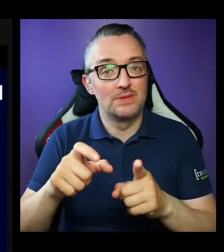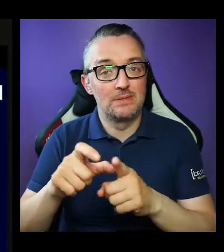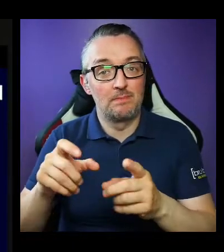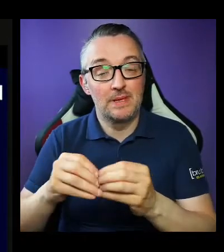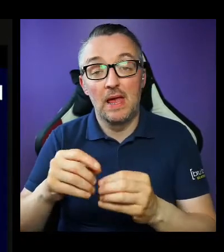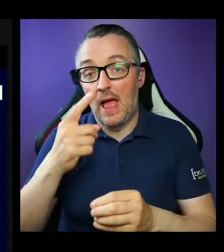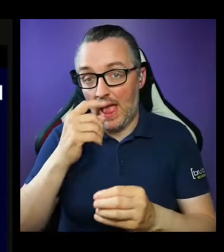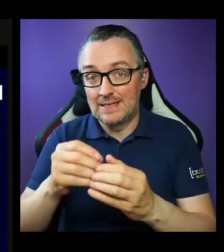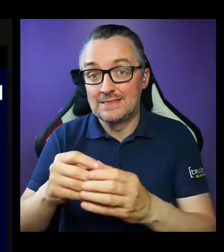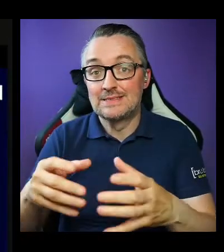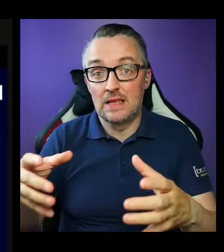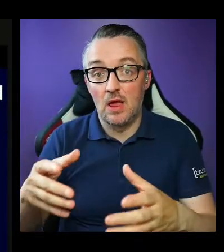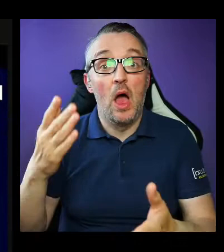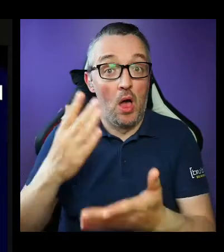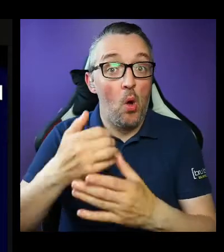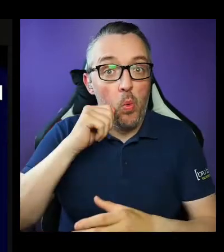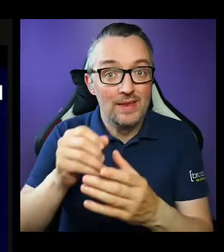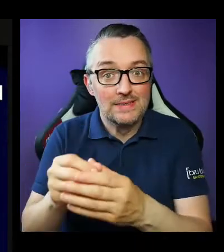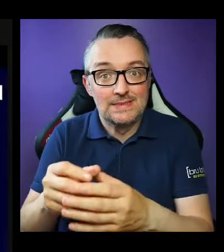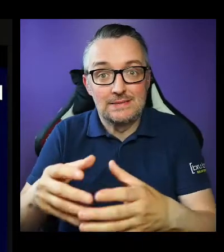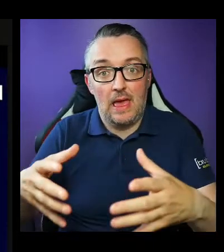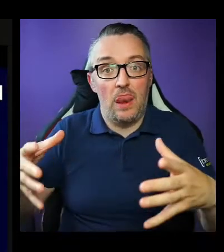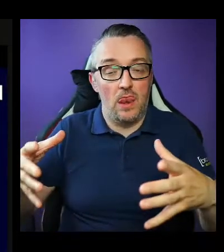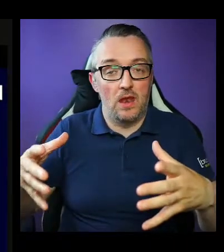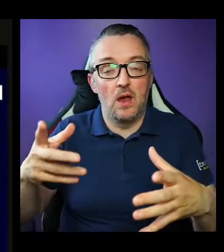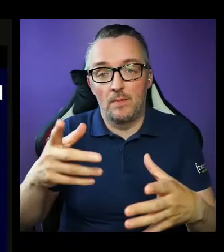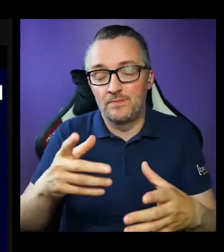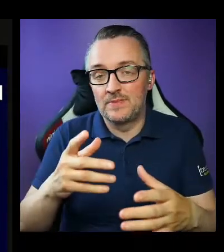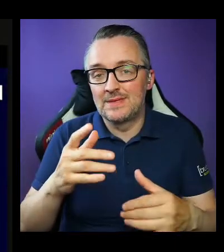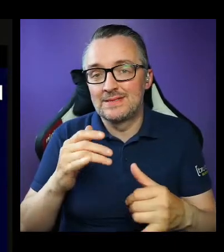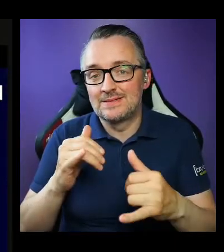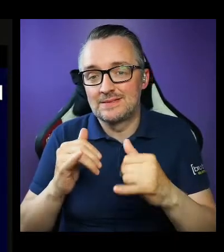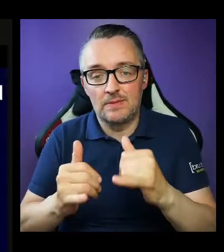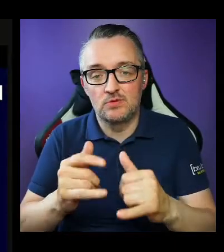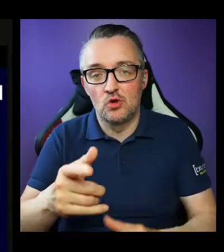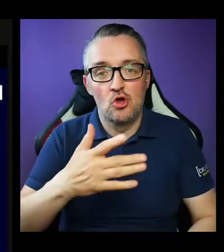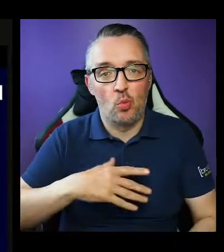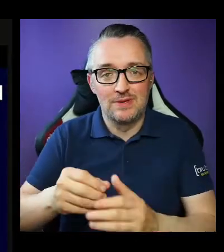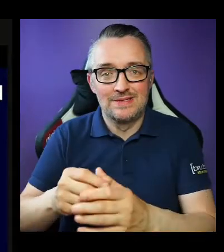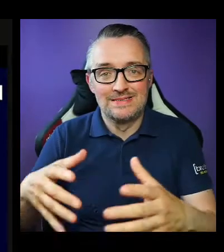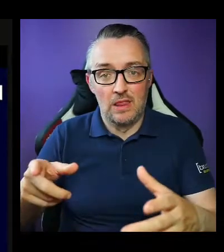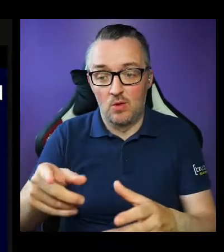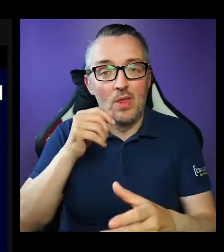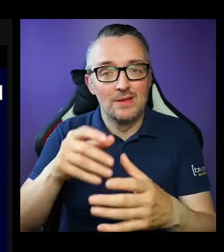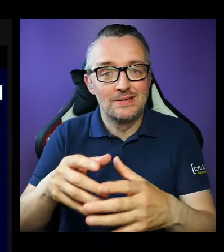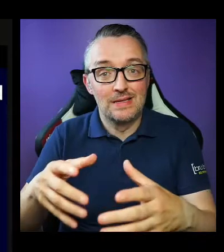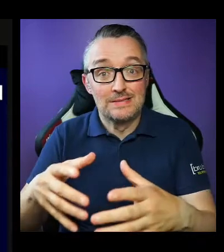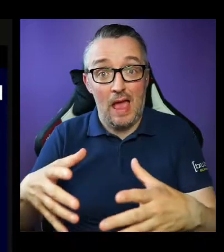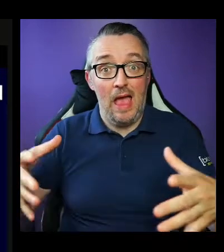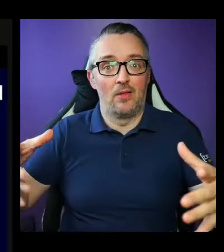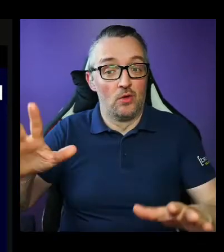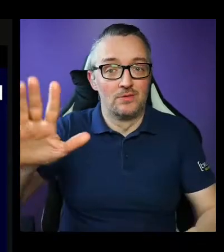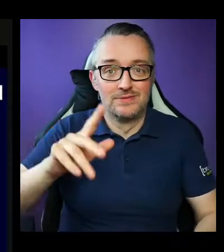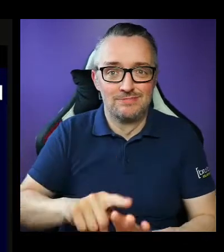scale. It will scale for you, but sometimes you probably don't want to scale it that much or